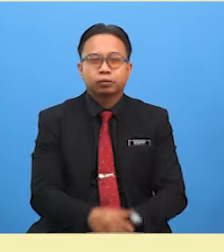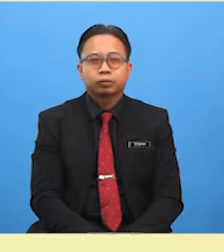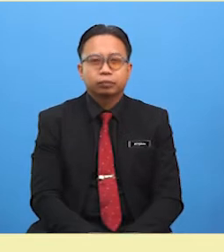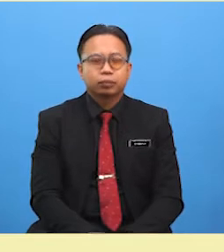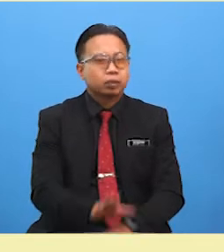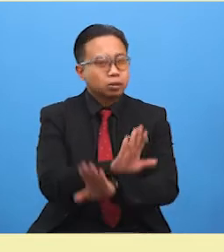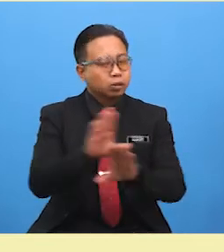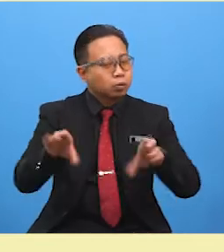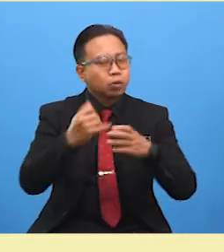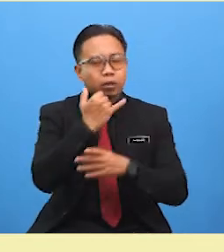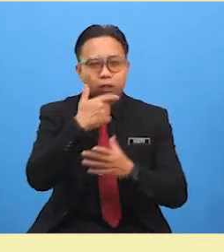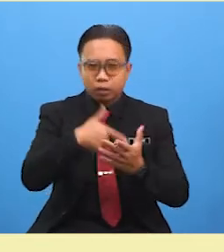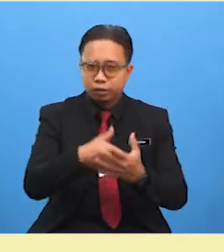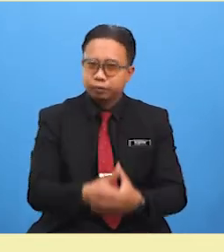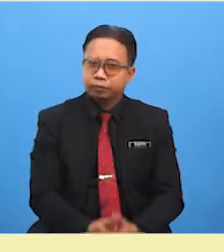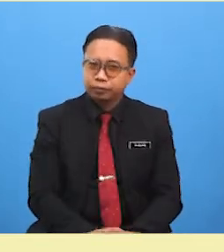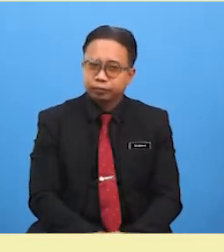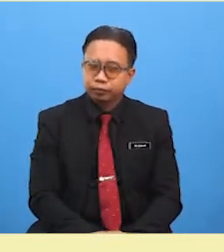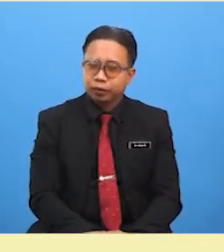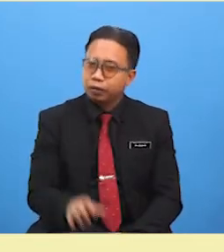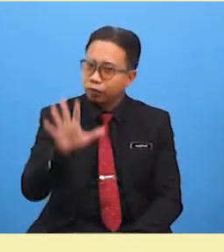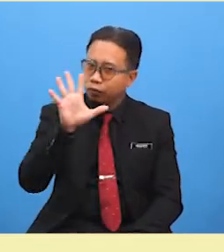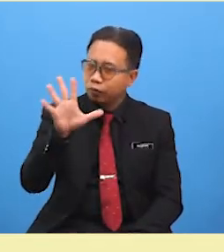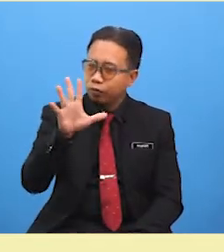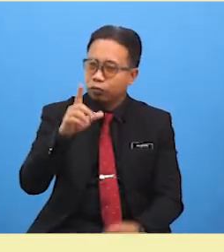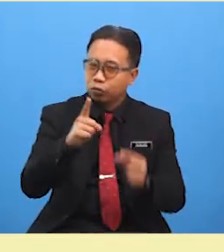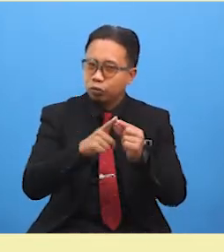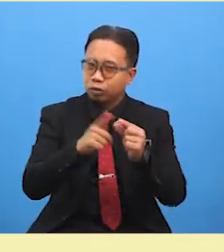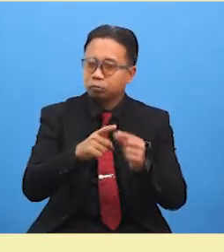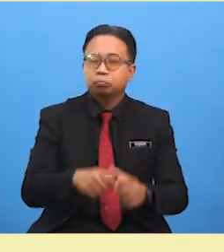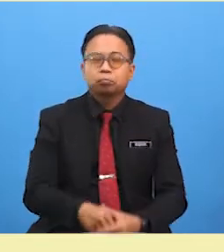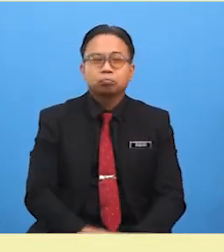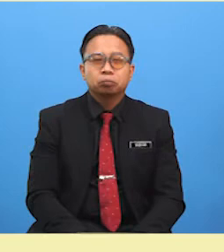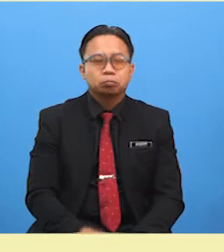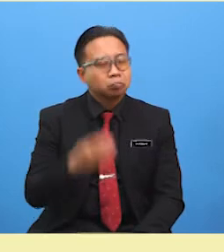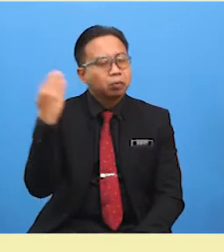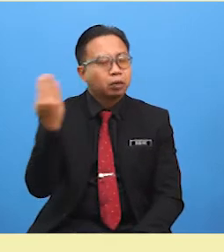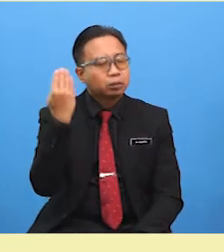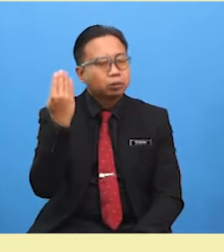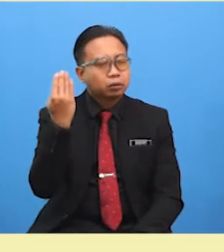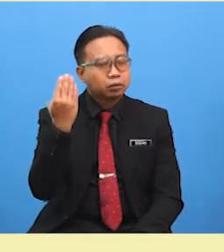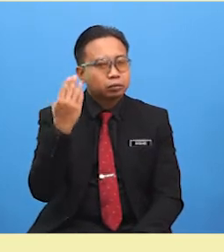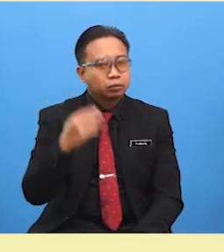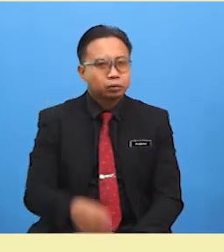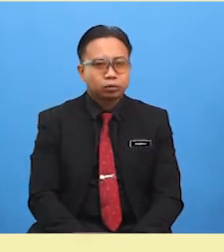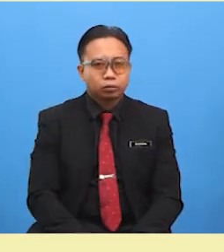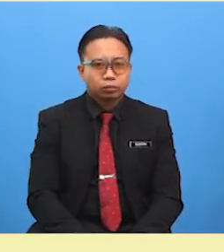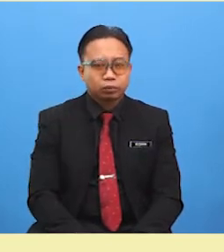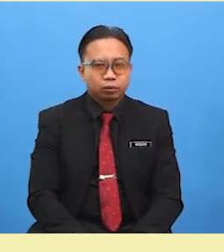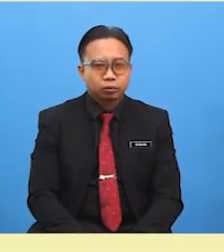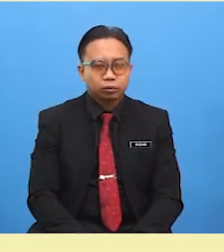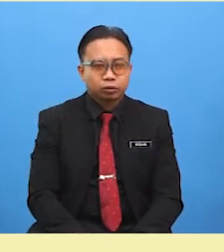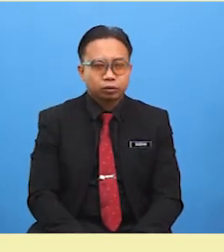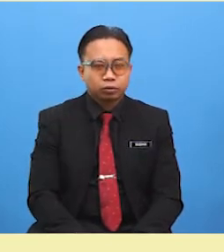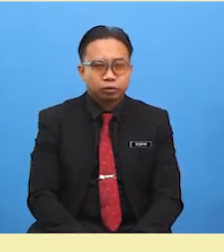this mistake again. The 5th word for today is also very common and something that you would want to be.